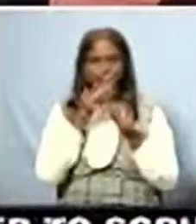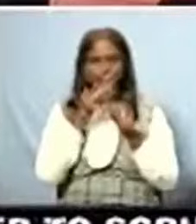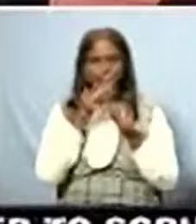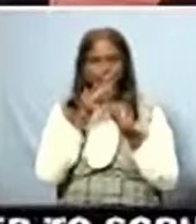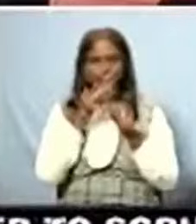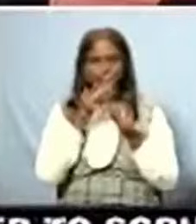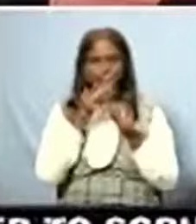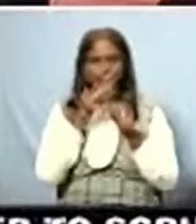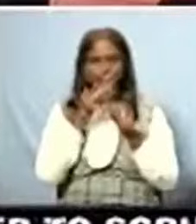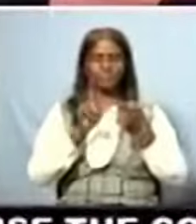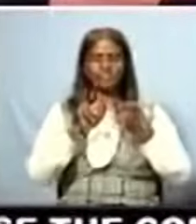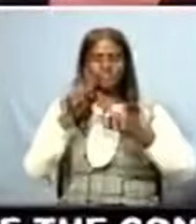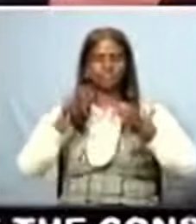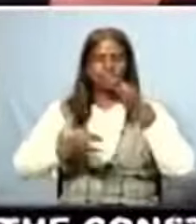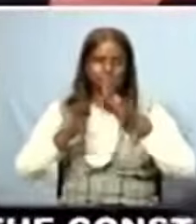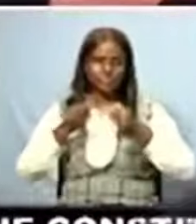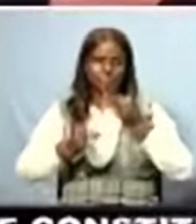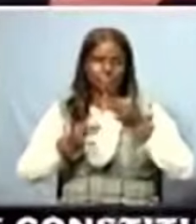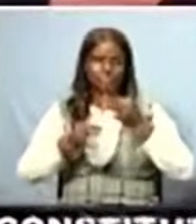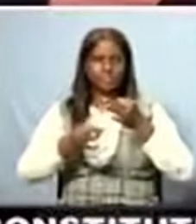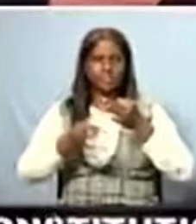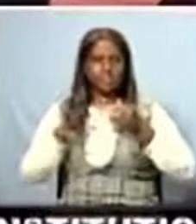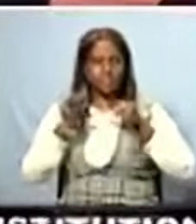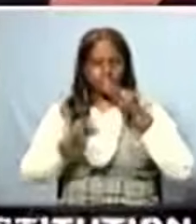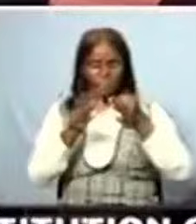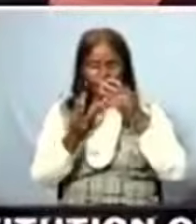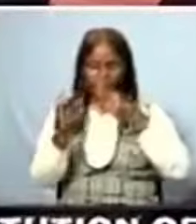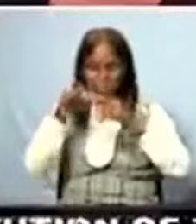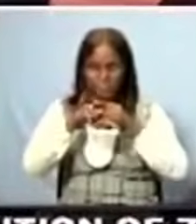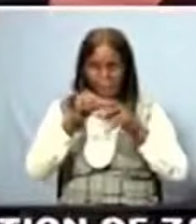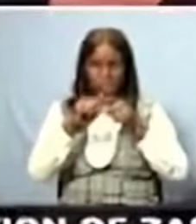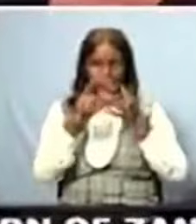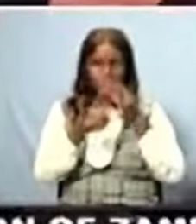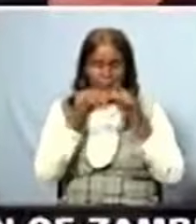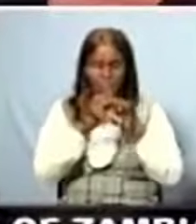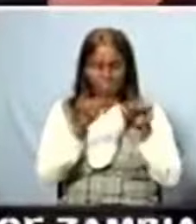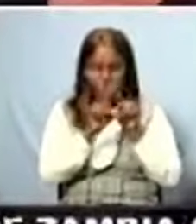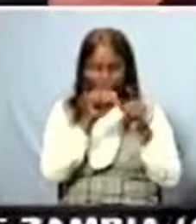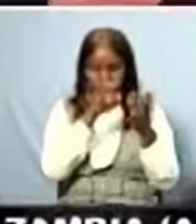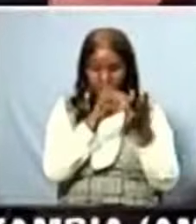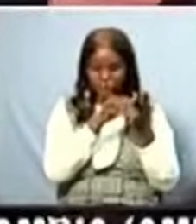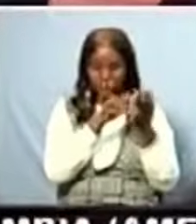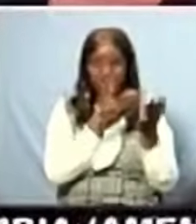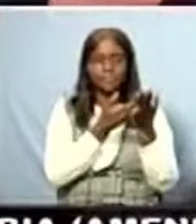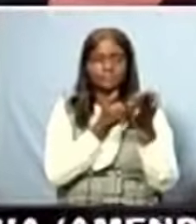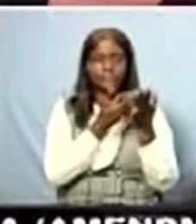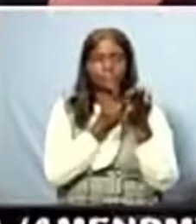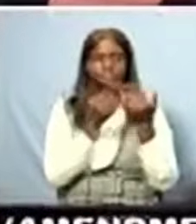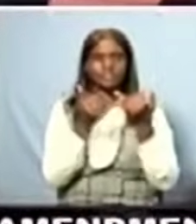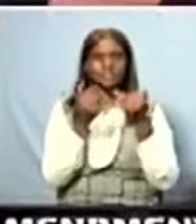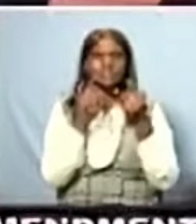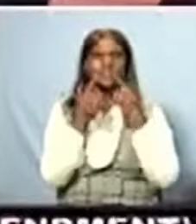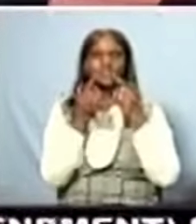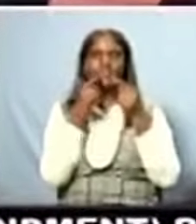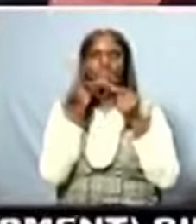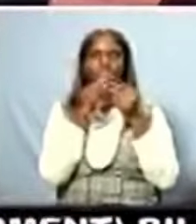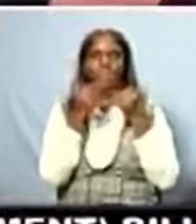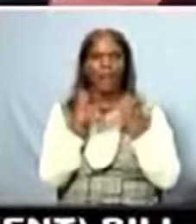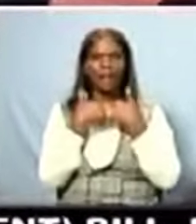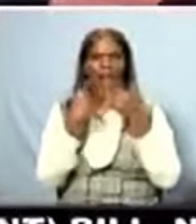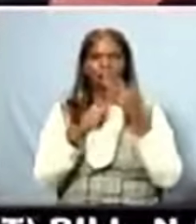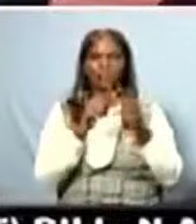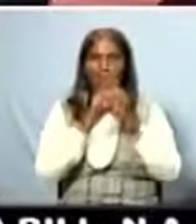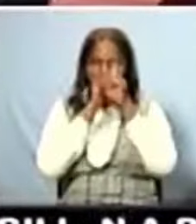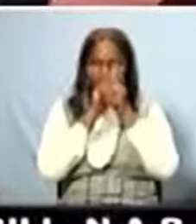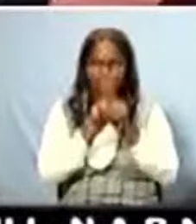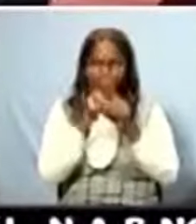to court, that's when the court comes in. But in this case, it says that it has to be determined